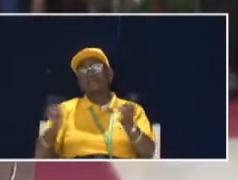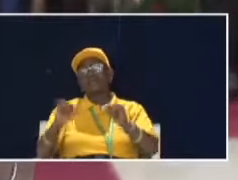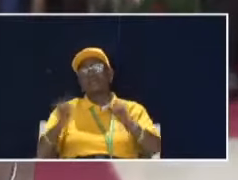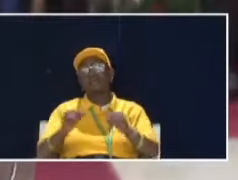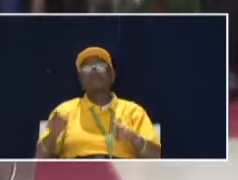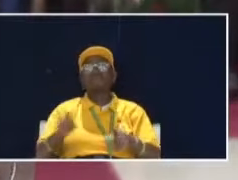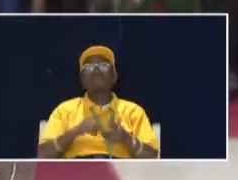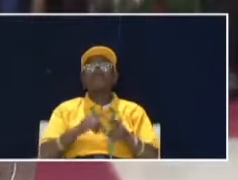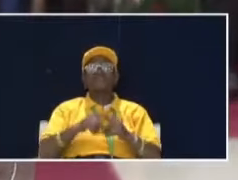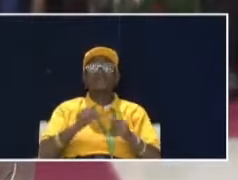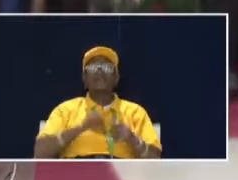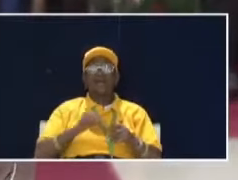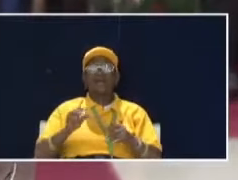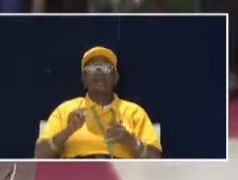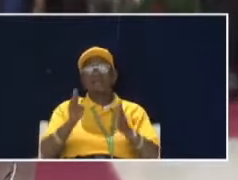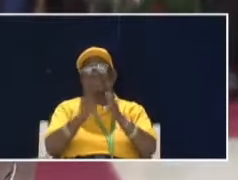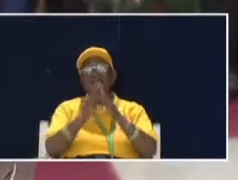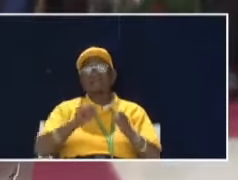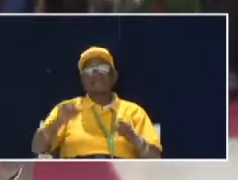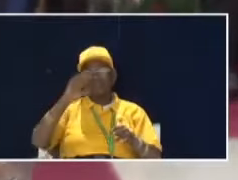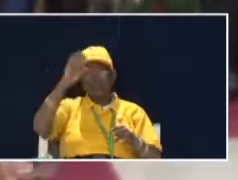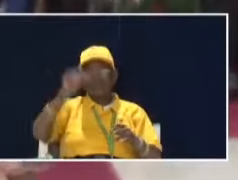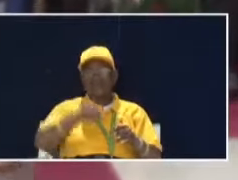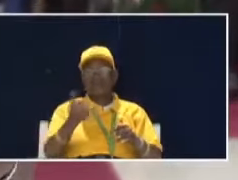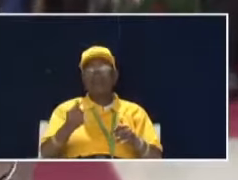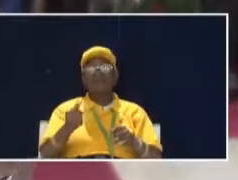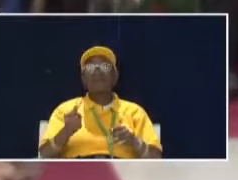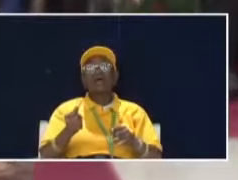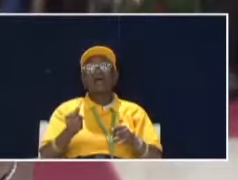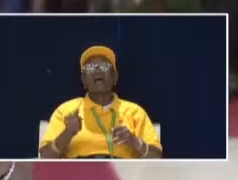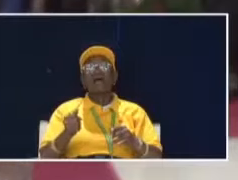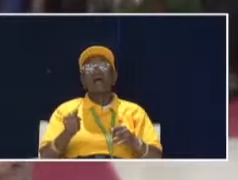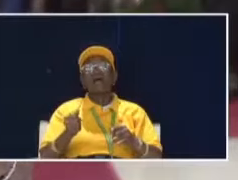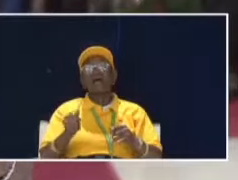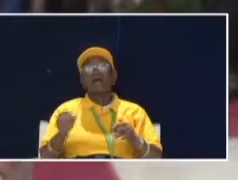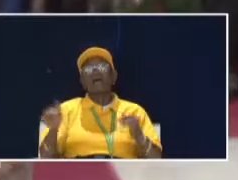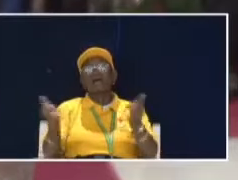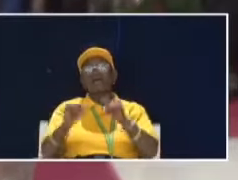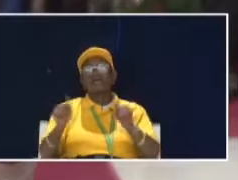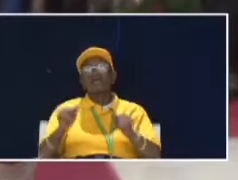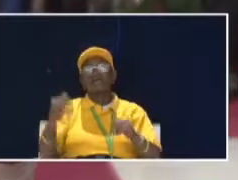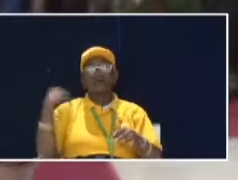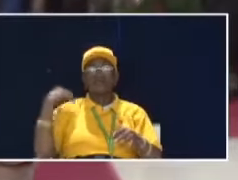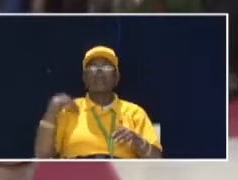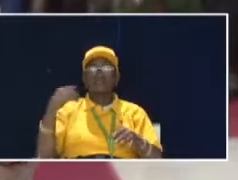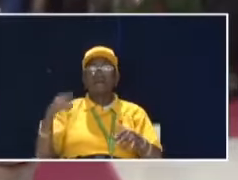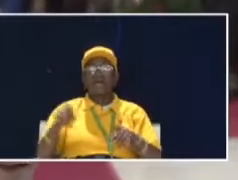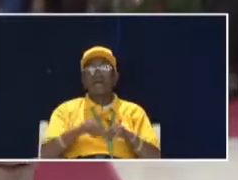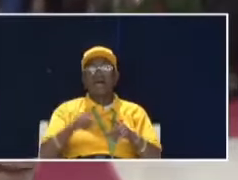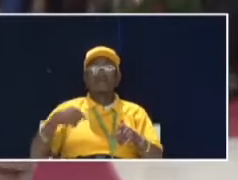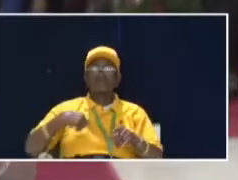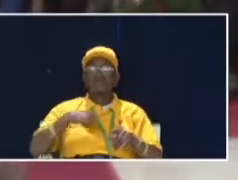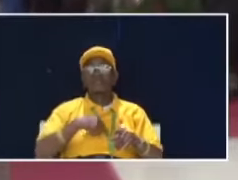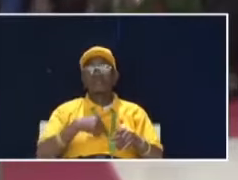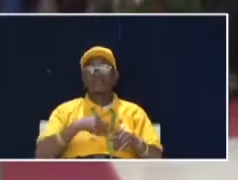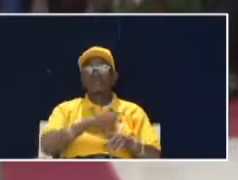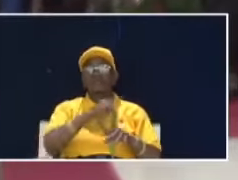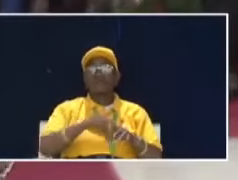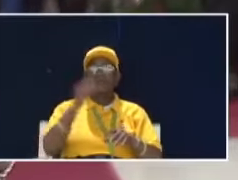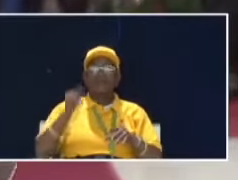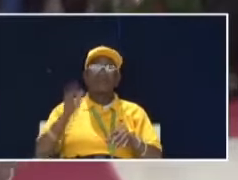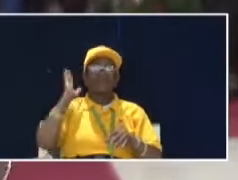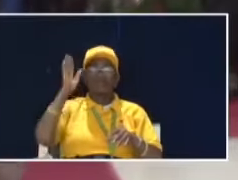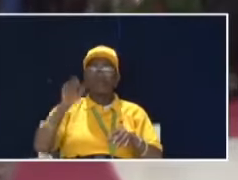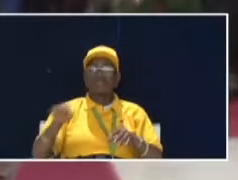another games master. And as we normally would do, we were boasting before